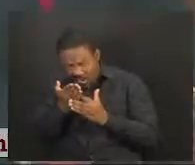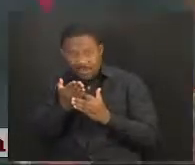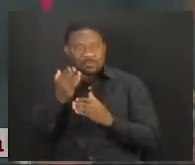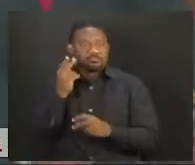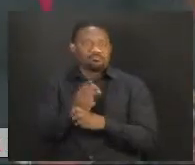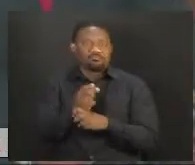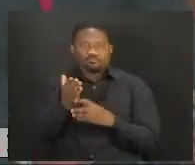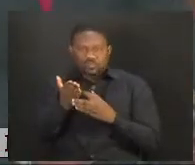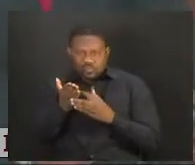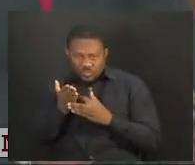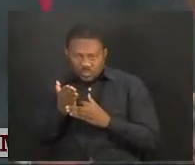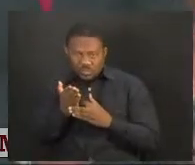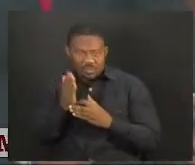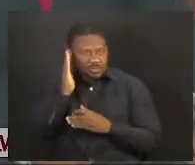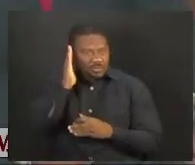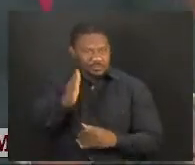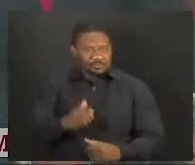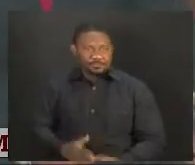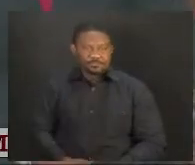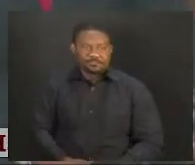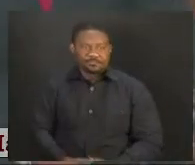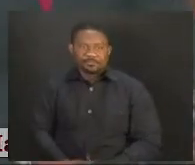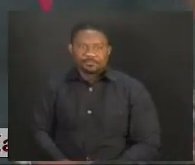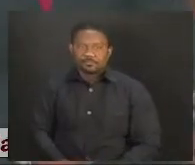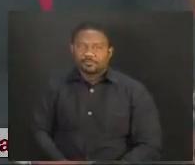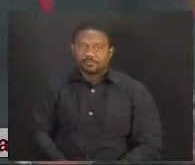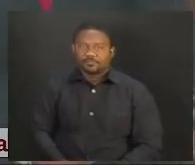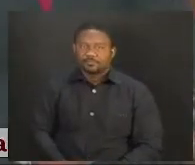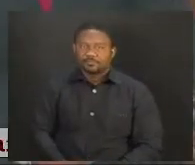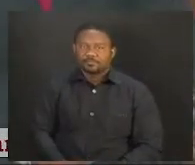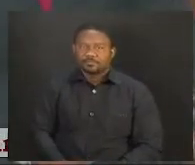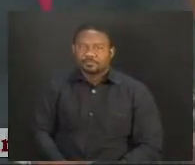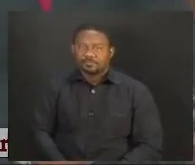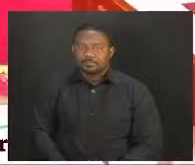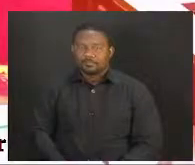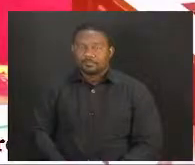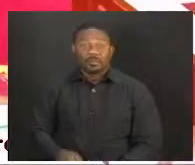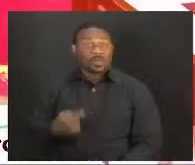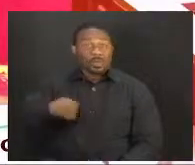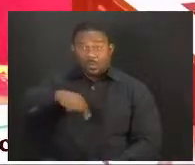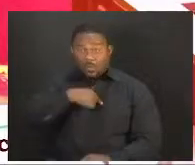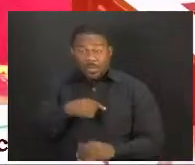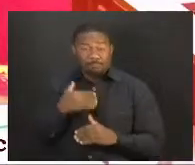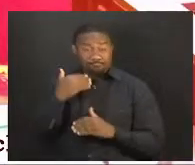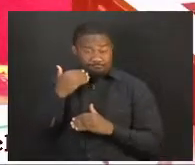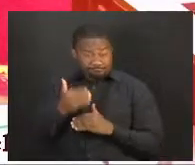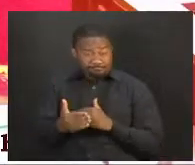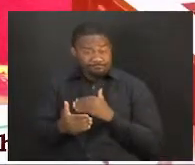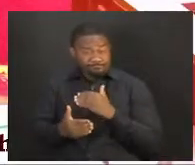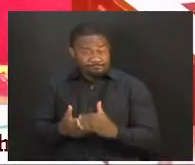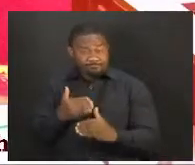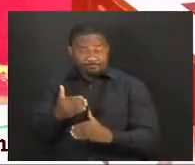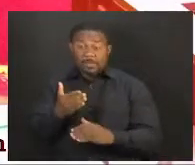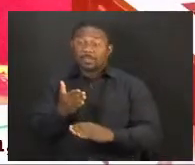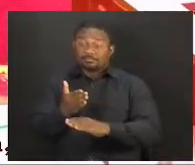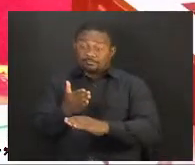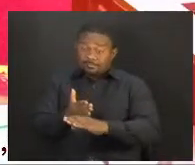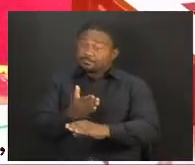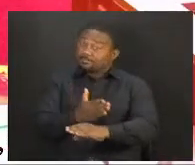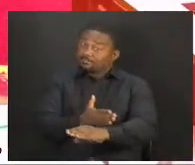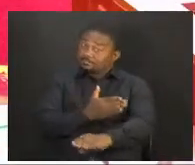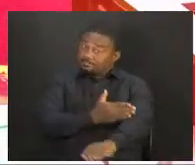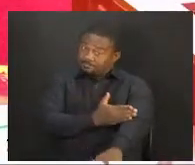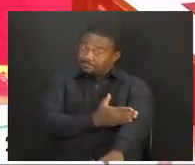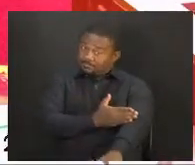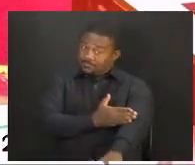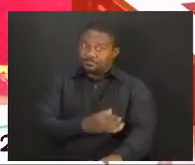emerge stronger. Mr. Speaker, we are making serious progress. Right Honorable Speaker, we are